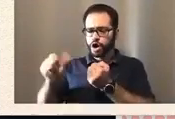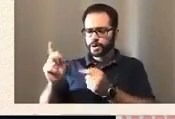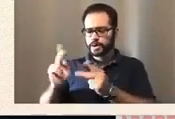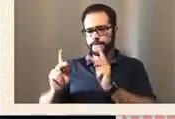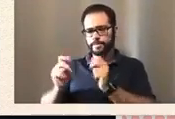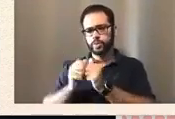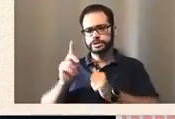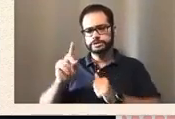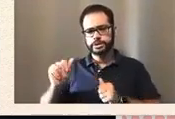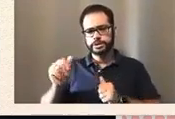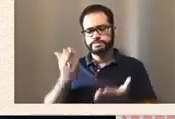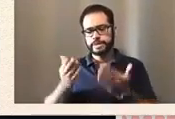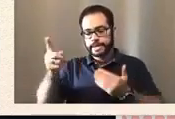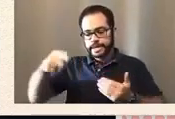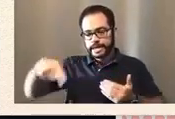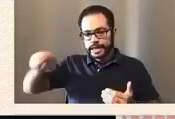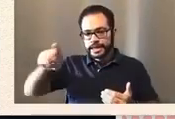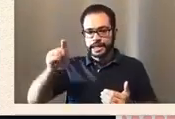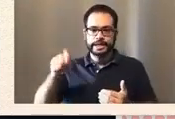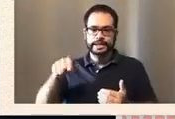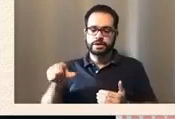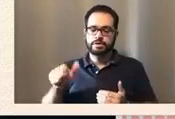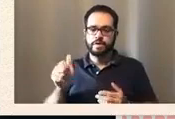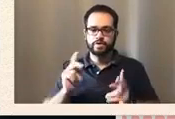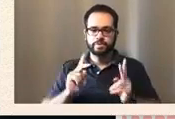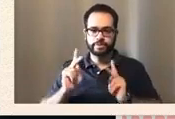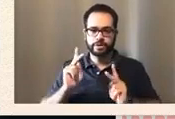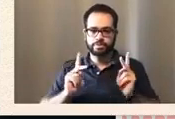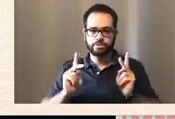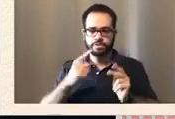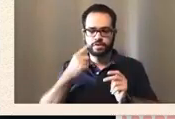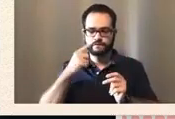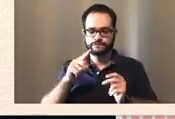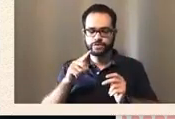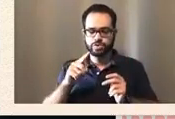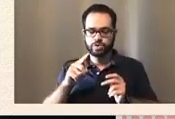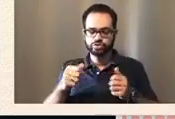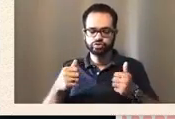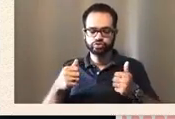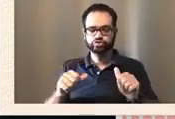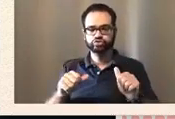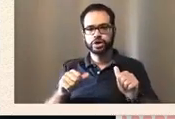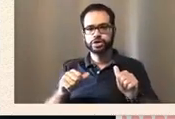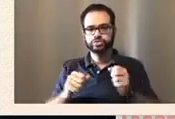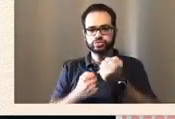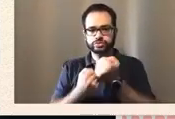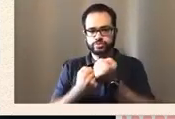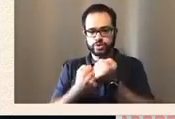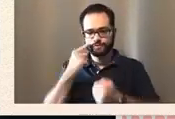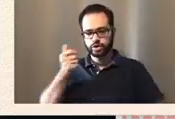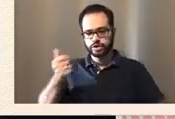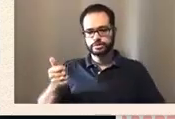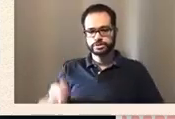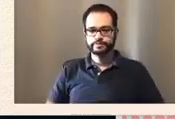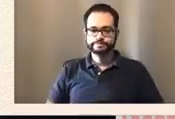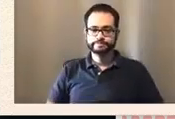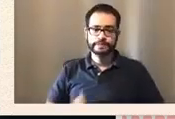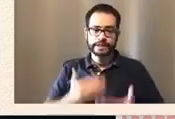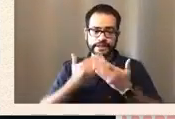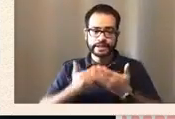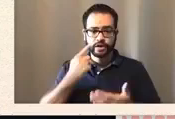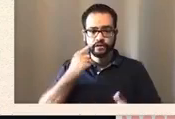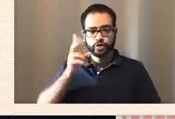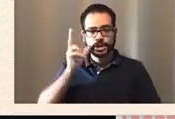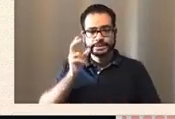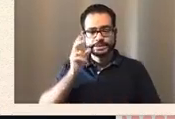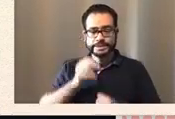need other people in order for them to speak up for themselves. Thank you for listening. And next